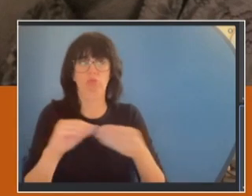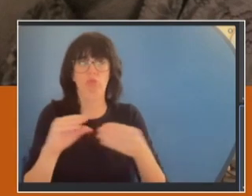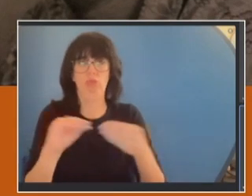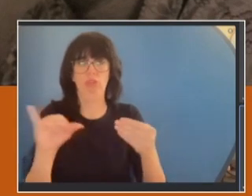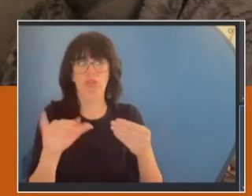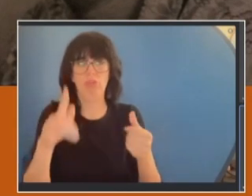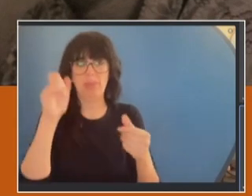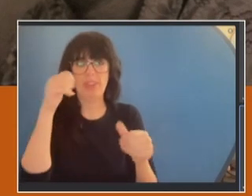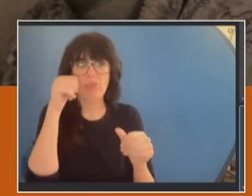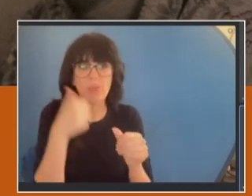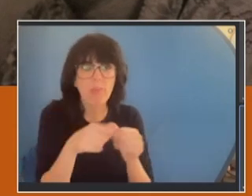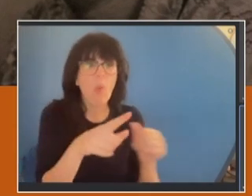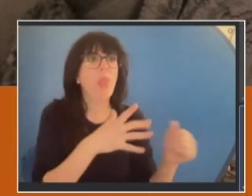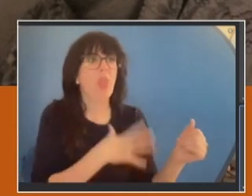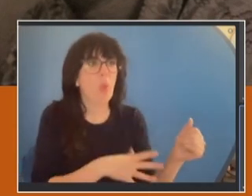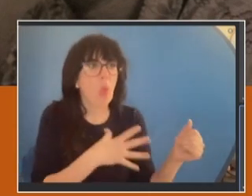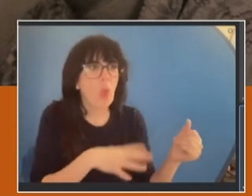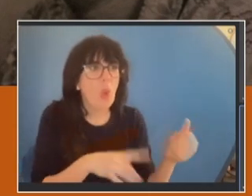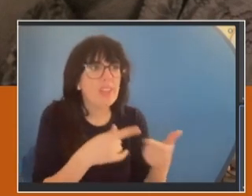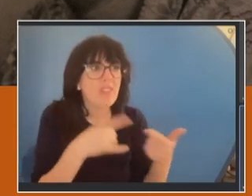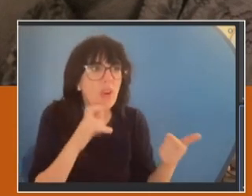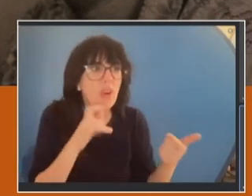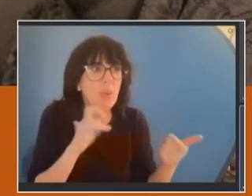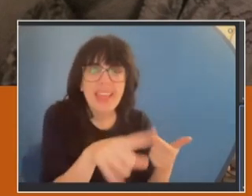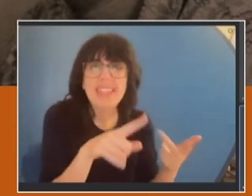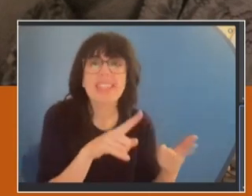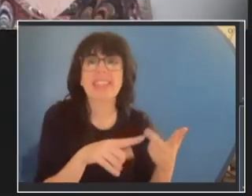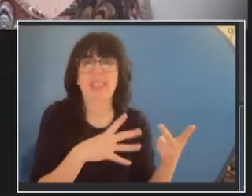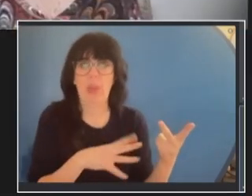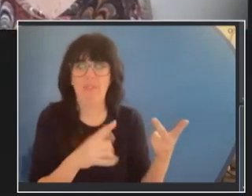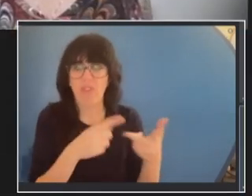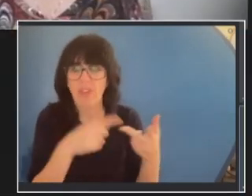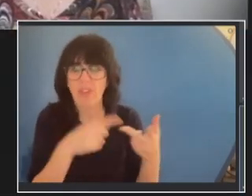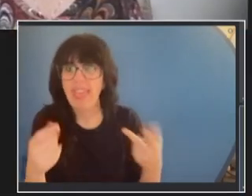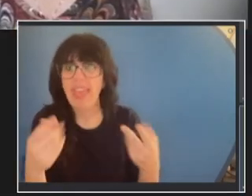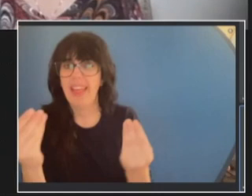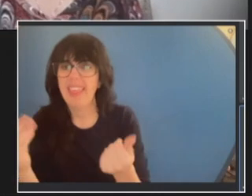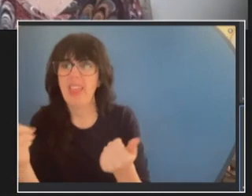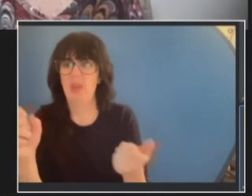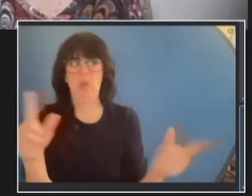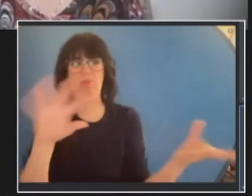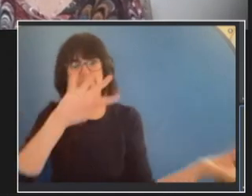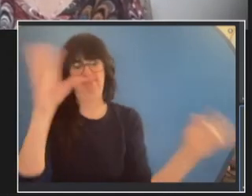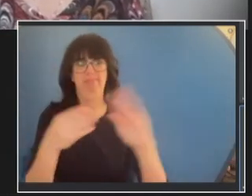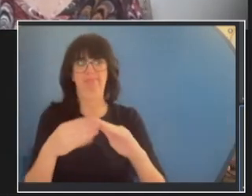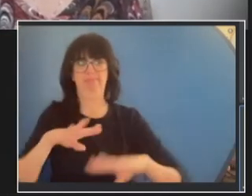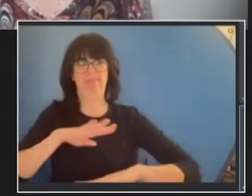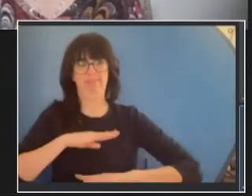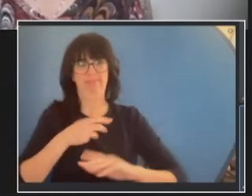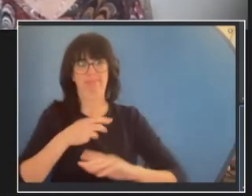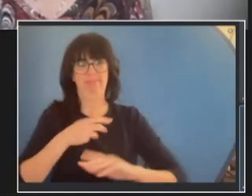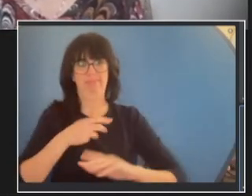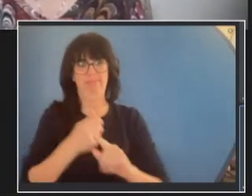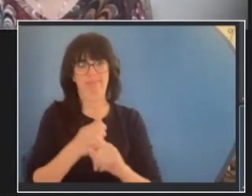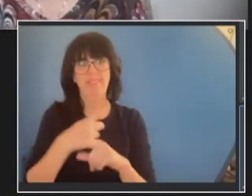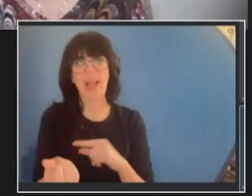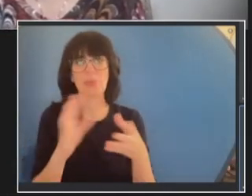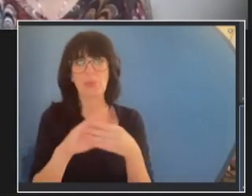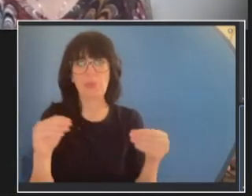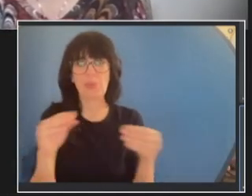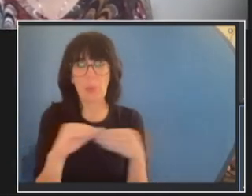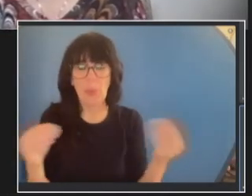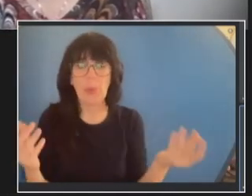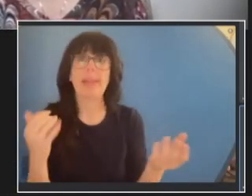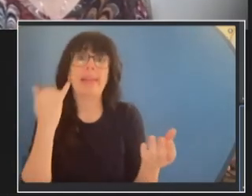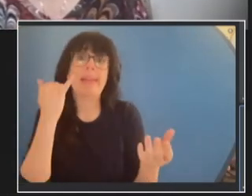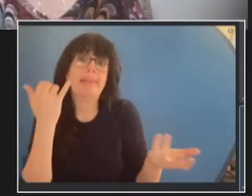those pieces of fabric came from, that the quilts tell a story, you know, whether they're intentionally story quilts or not.